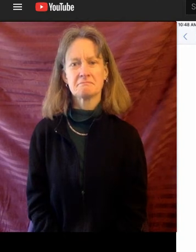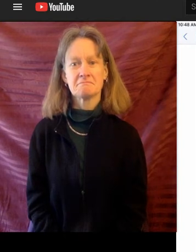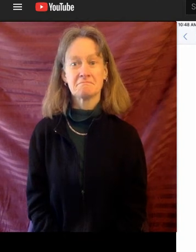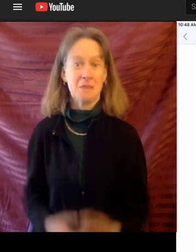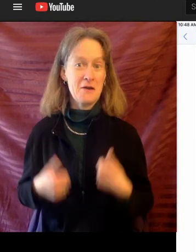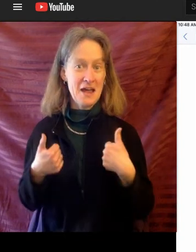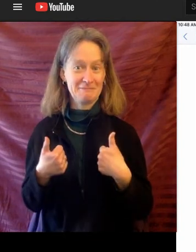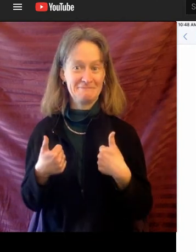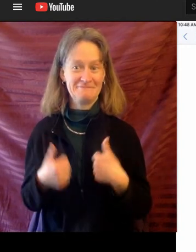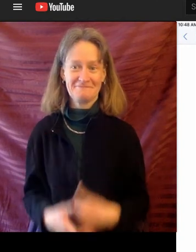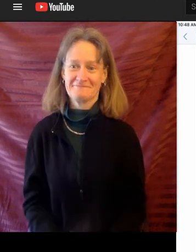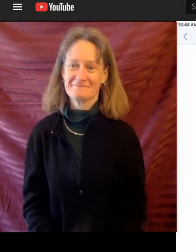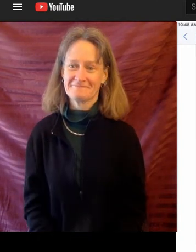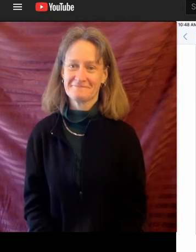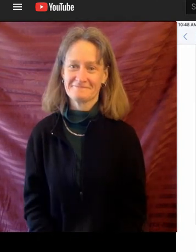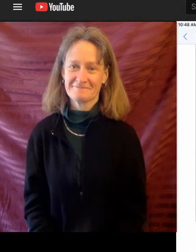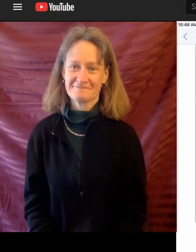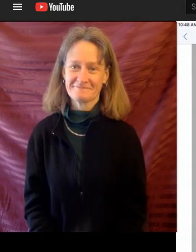Okay.